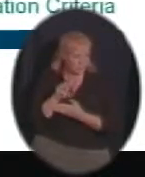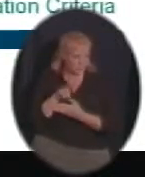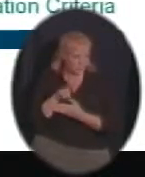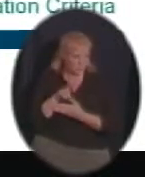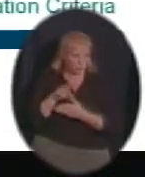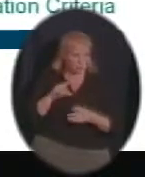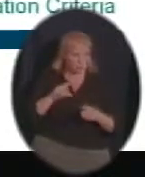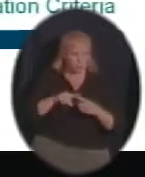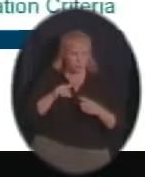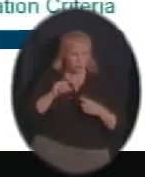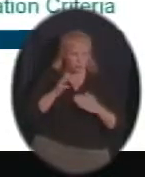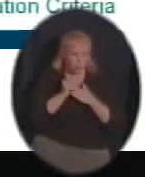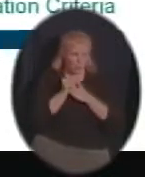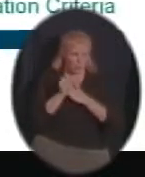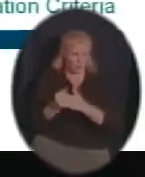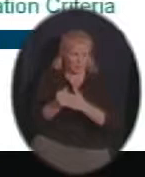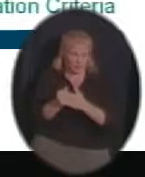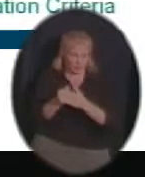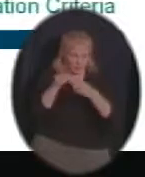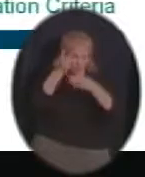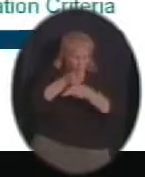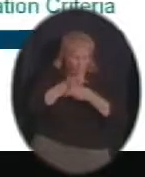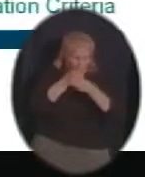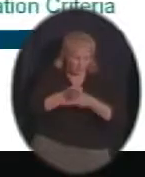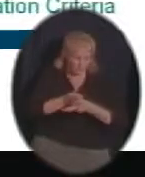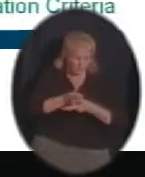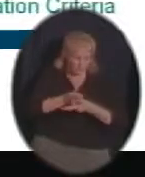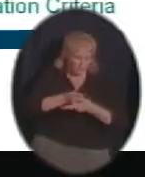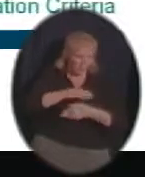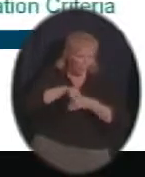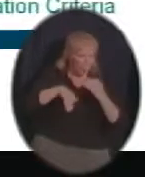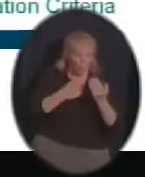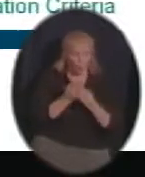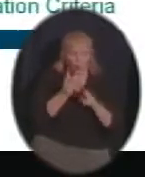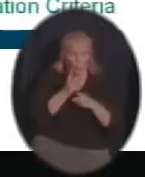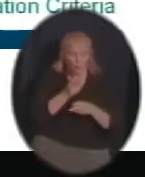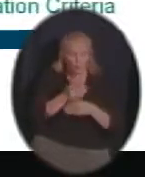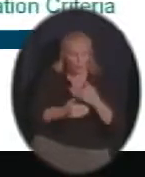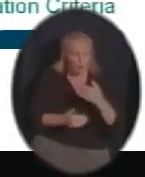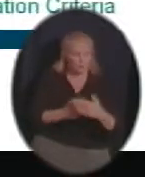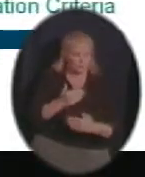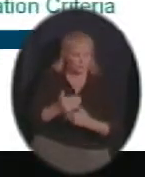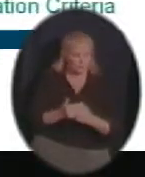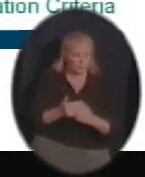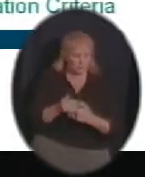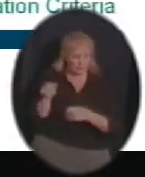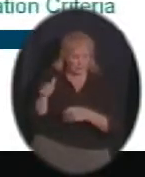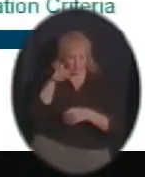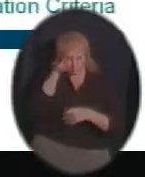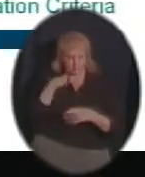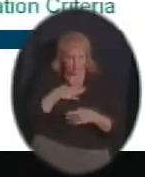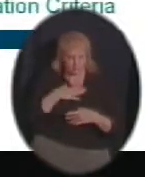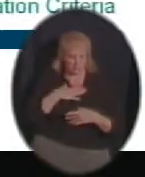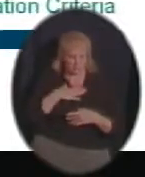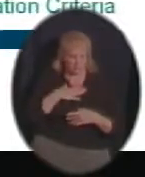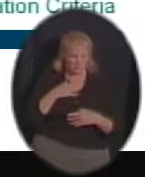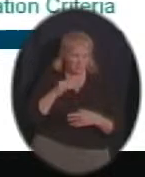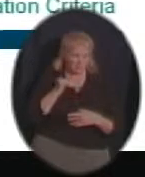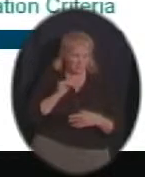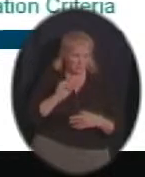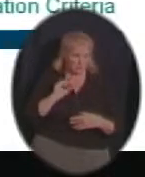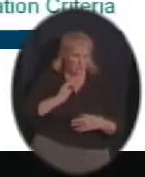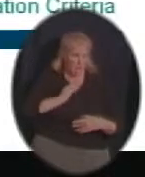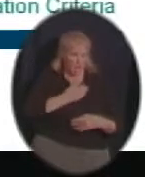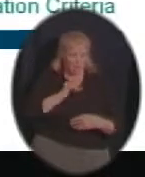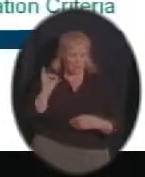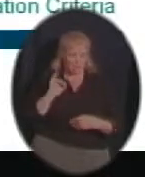process and bringing the expertise he has in that area to us. Mr. Charlesworth is our insurance advisor for the